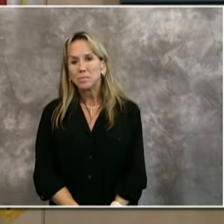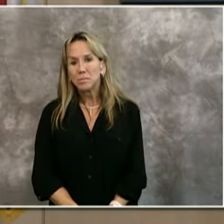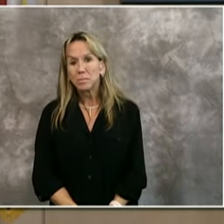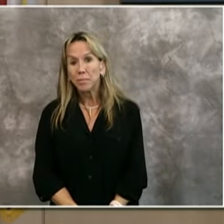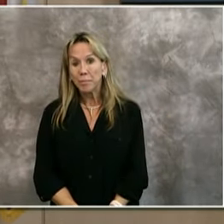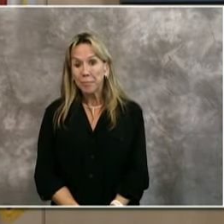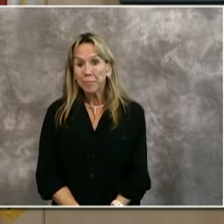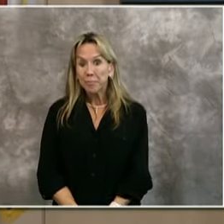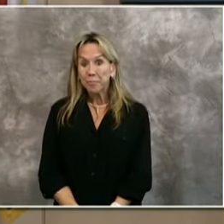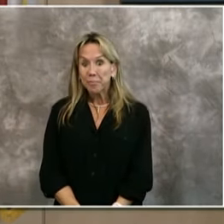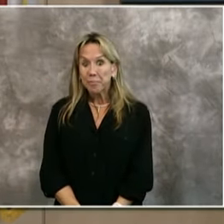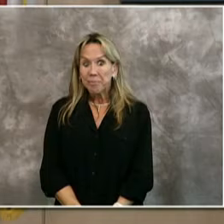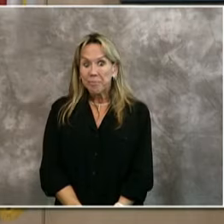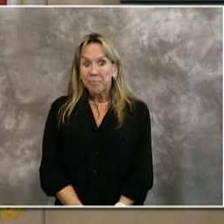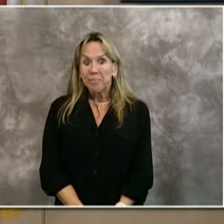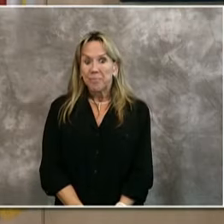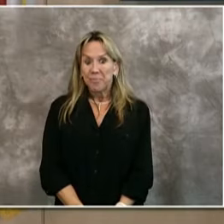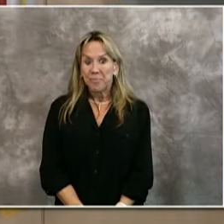Thank you.